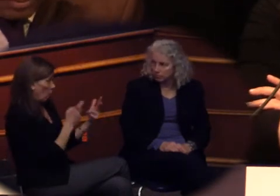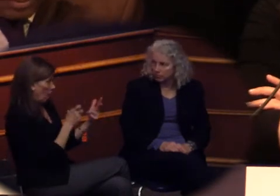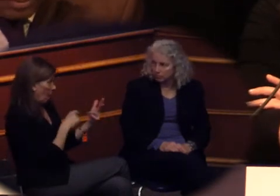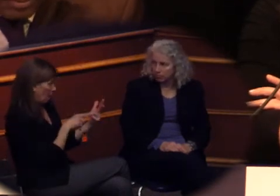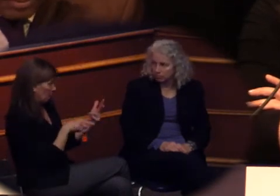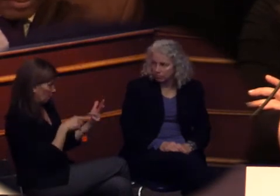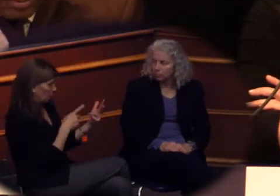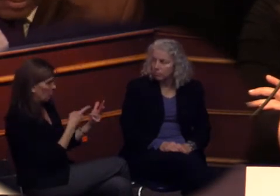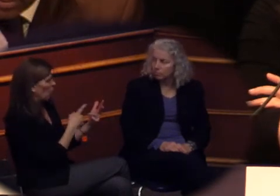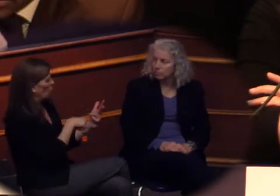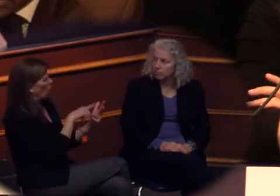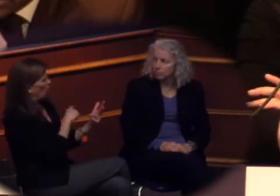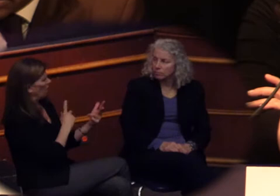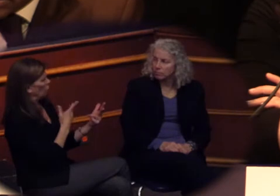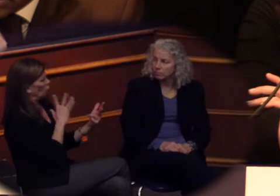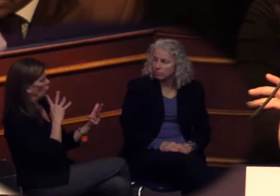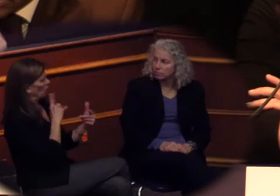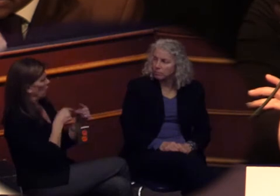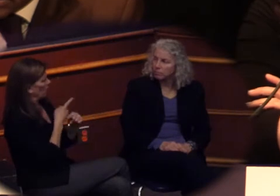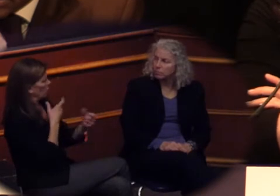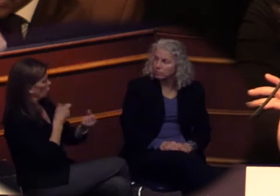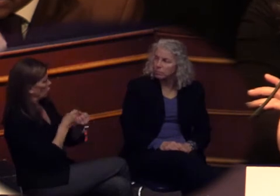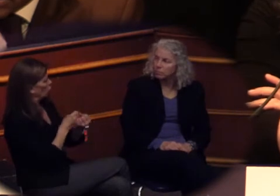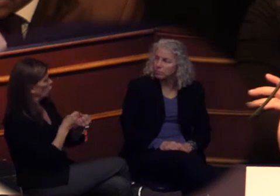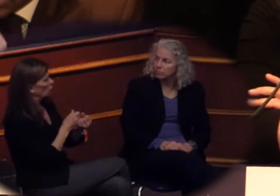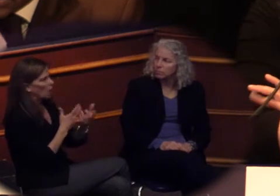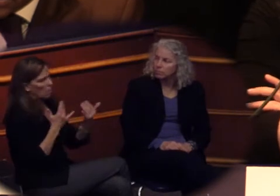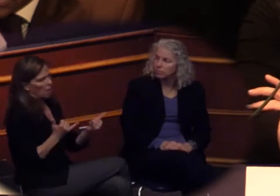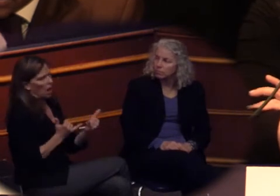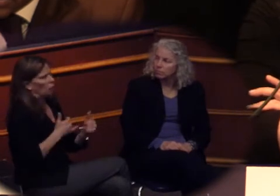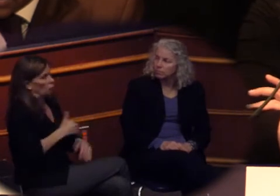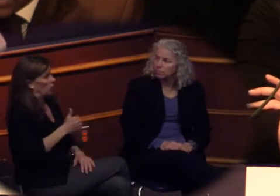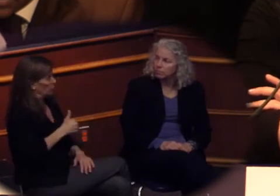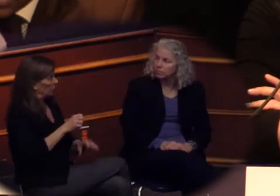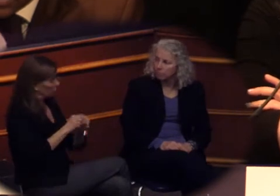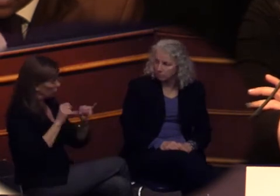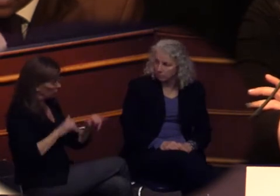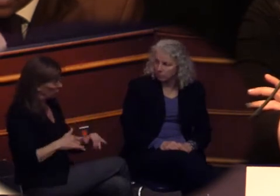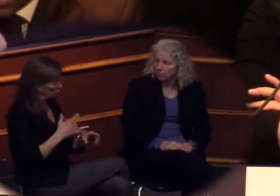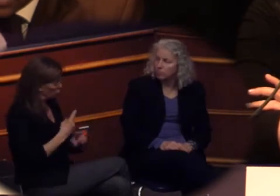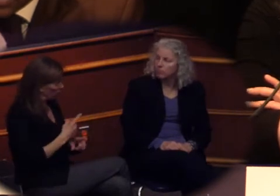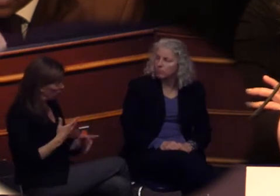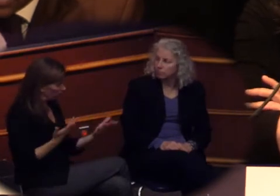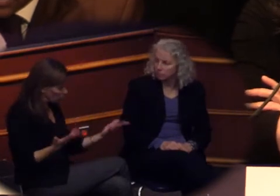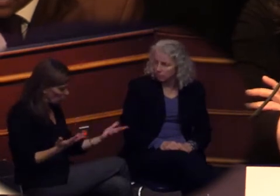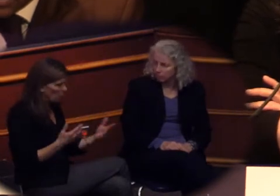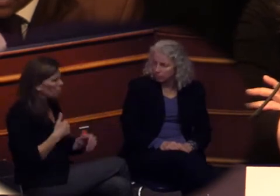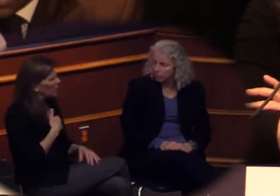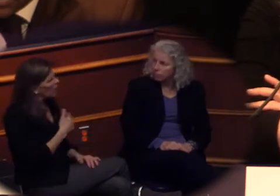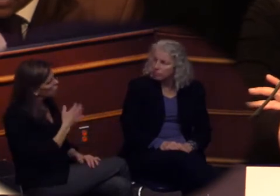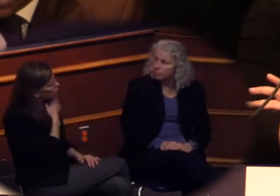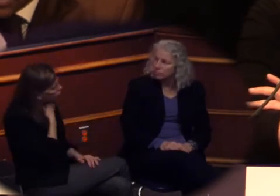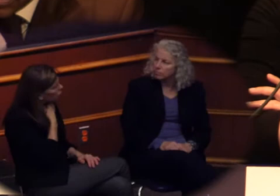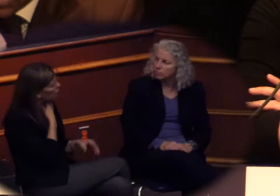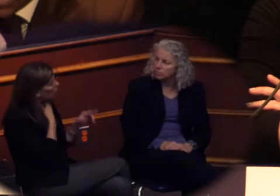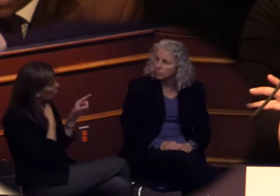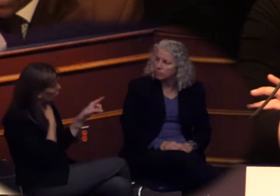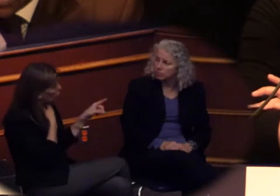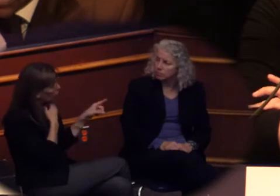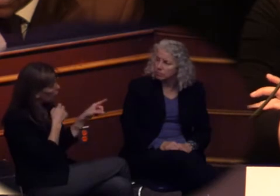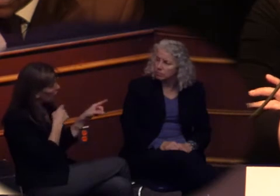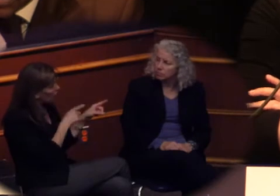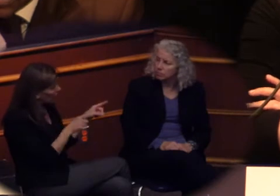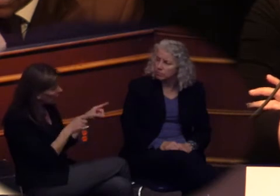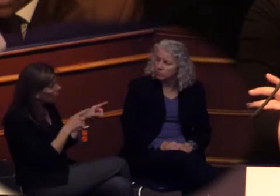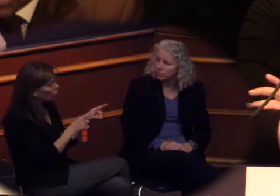have talked about supporting a modern transportation system. And so, I'm wondering whether you support